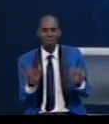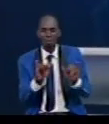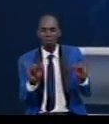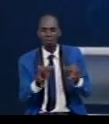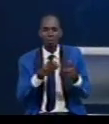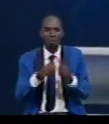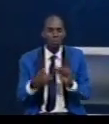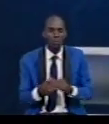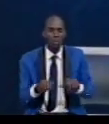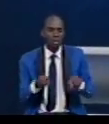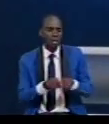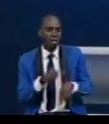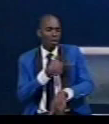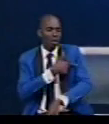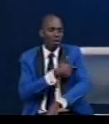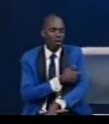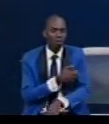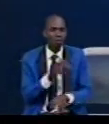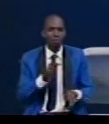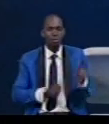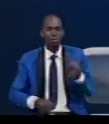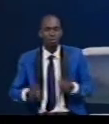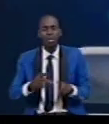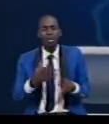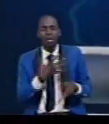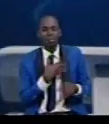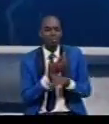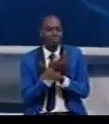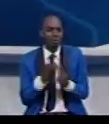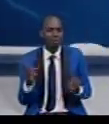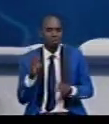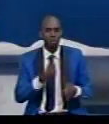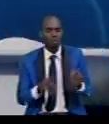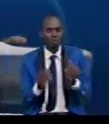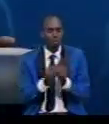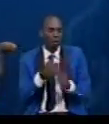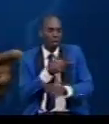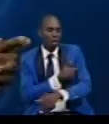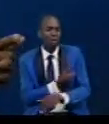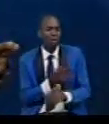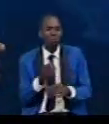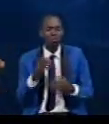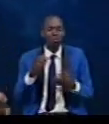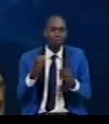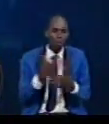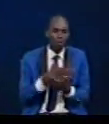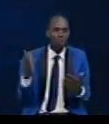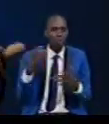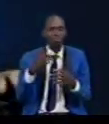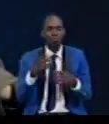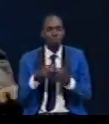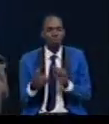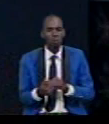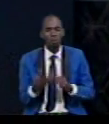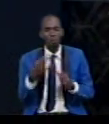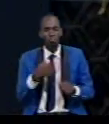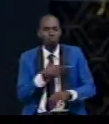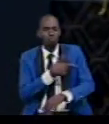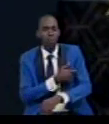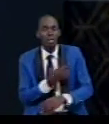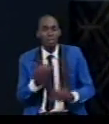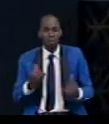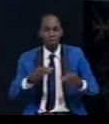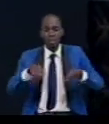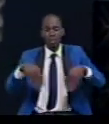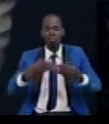addicts and he has taken the drugs away from them. The person who has given peace of mind,